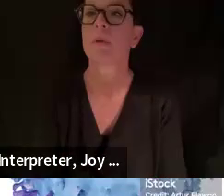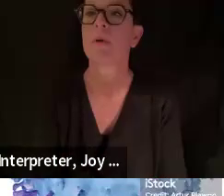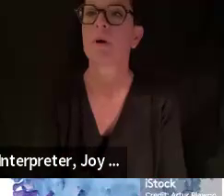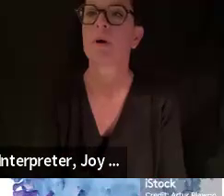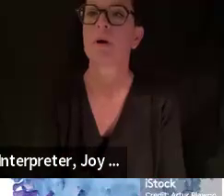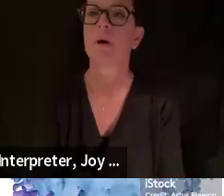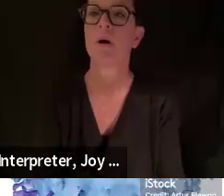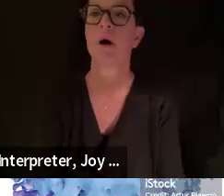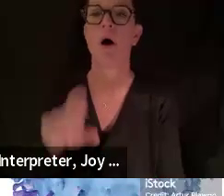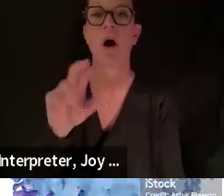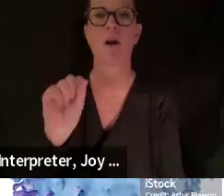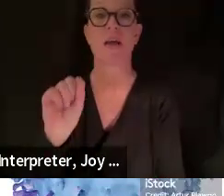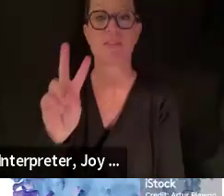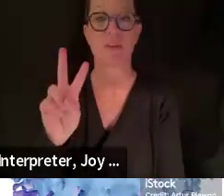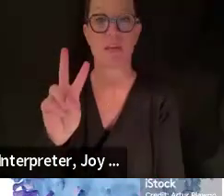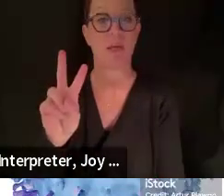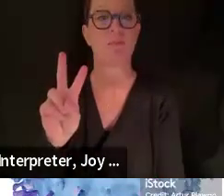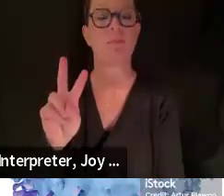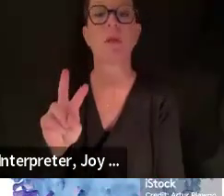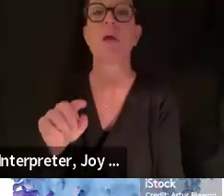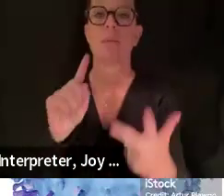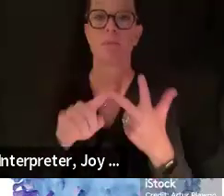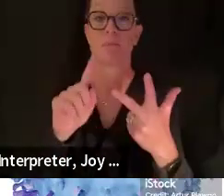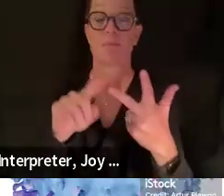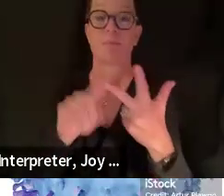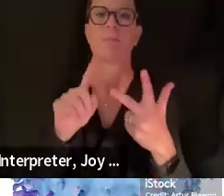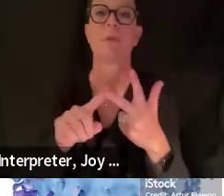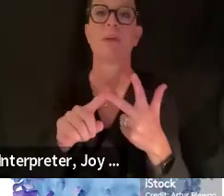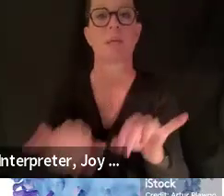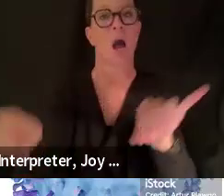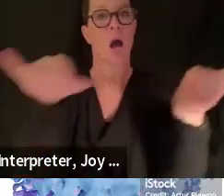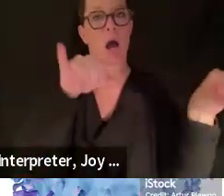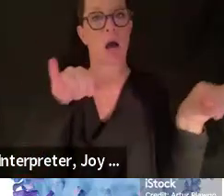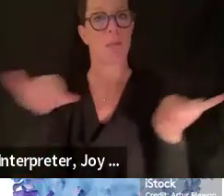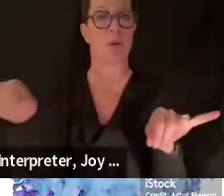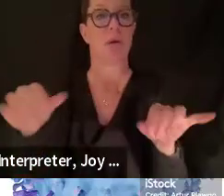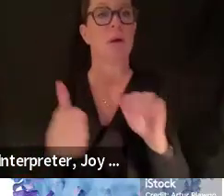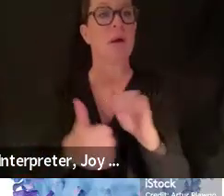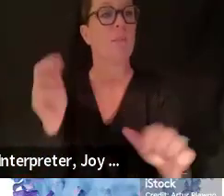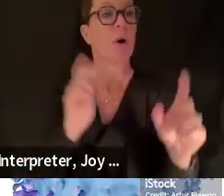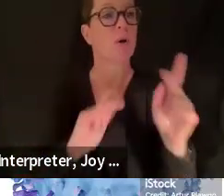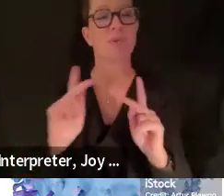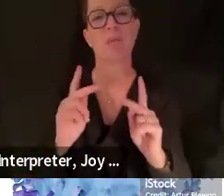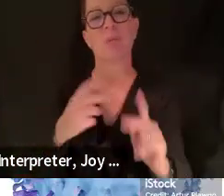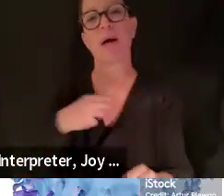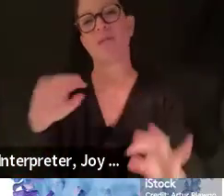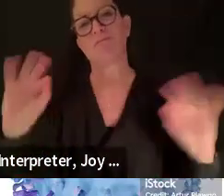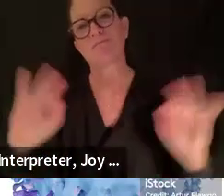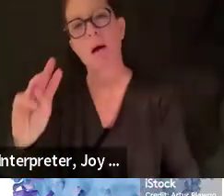RSV, or respiratory syncytial virus, is a common respiratory virus. Most people only get